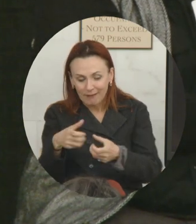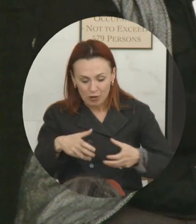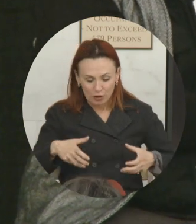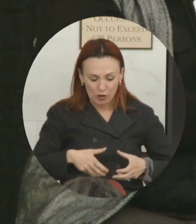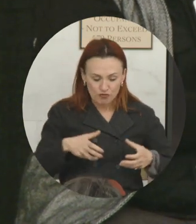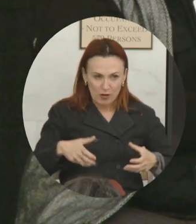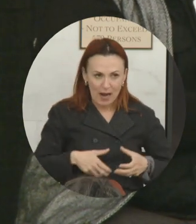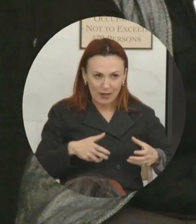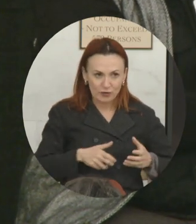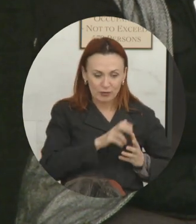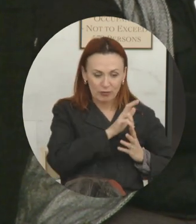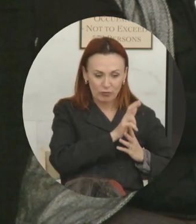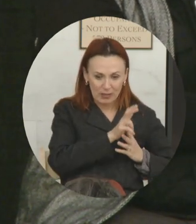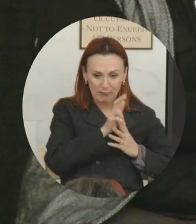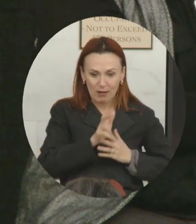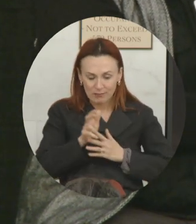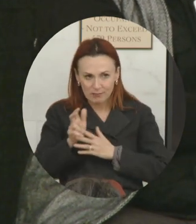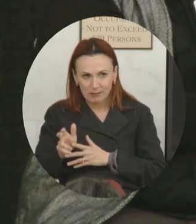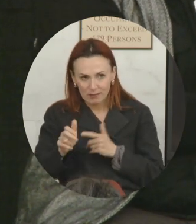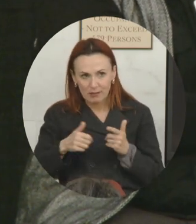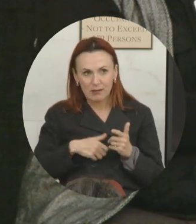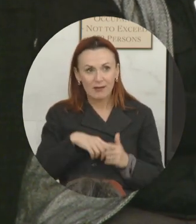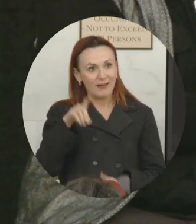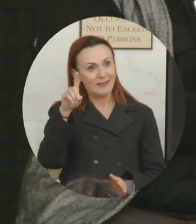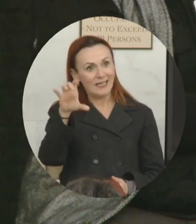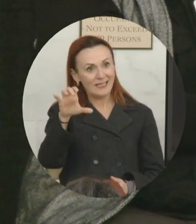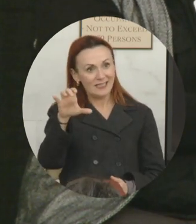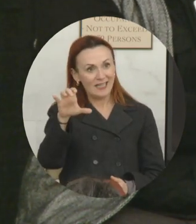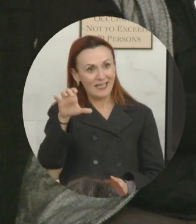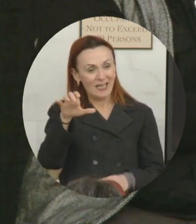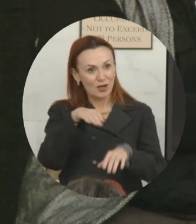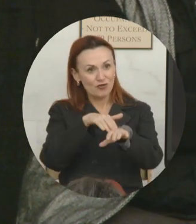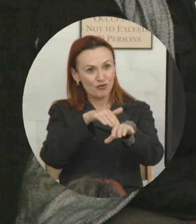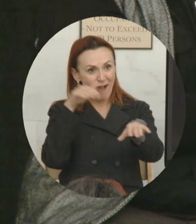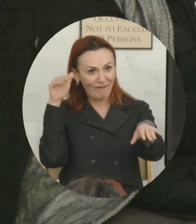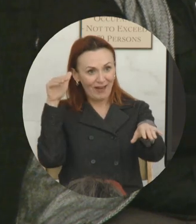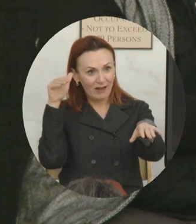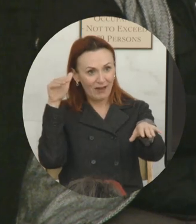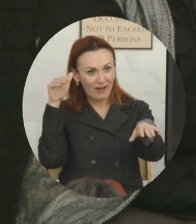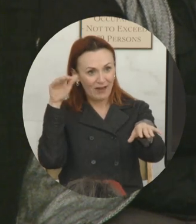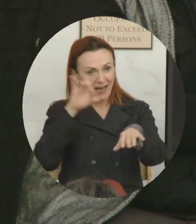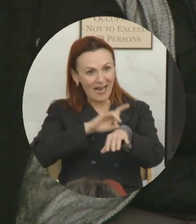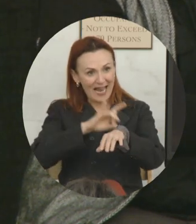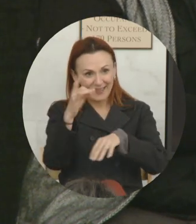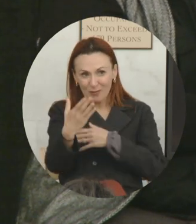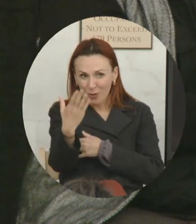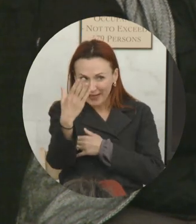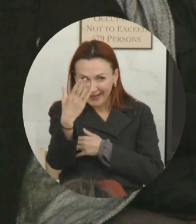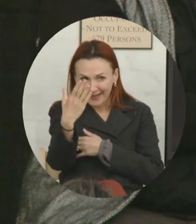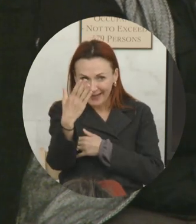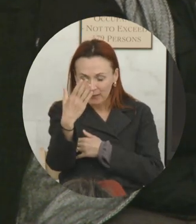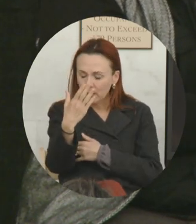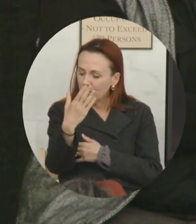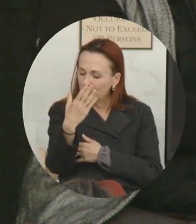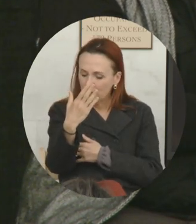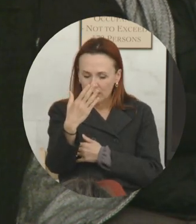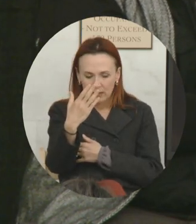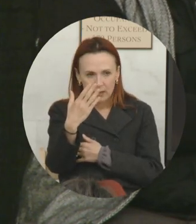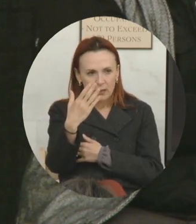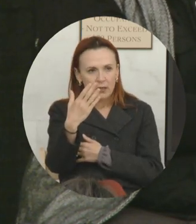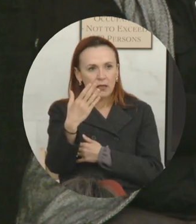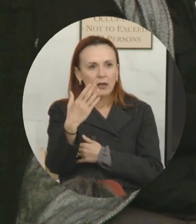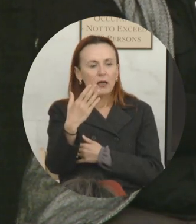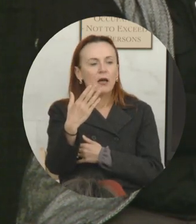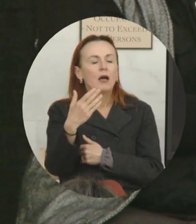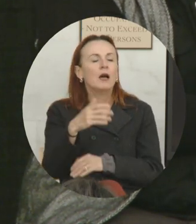We were living in D.C. What does traffic look like on a Wednesday morning at 8 o'clock in the morning? I could have gotten her